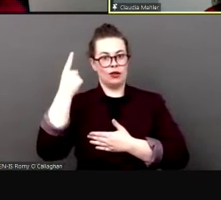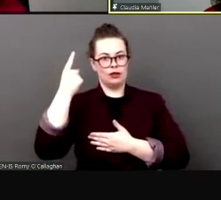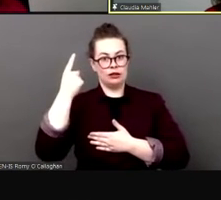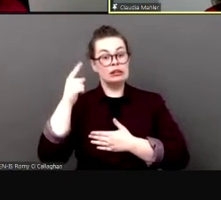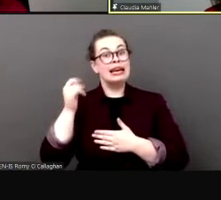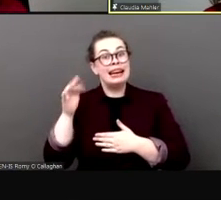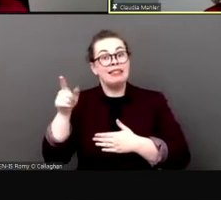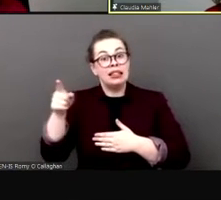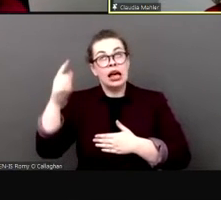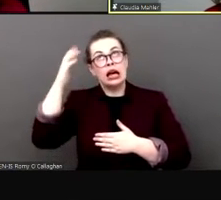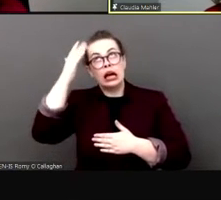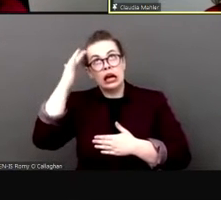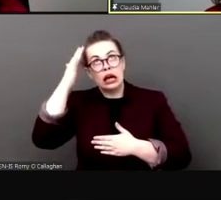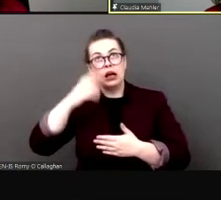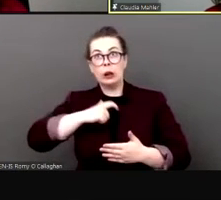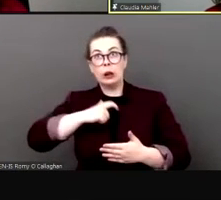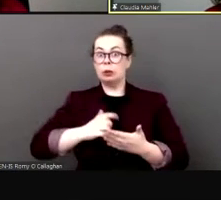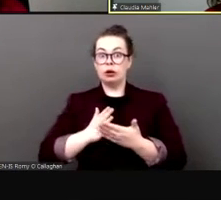how the